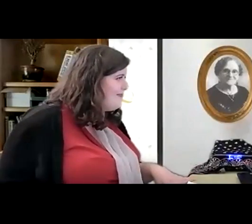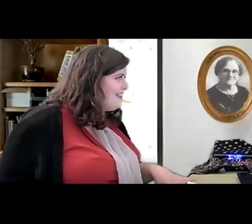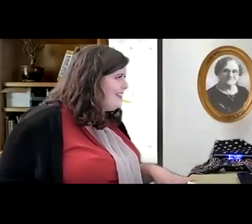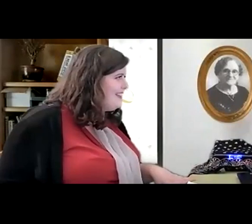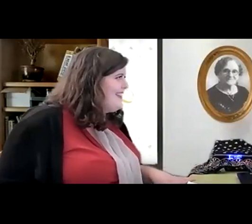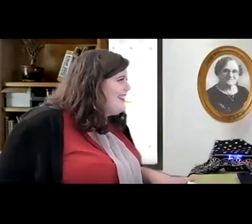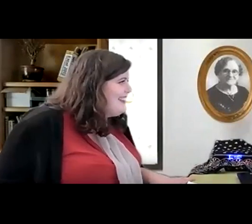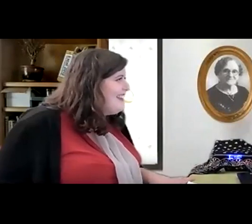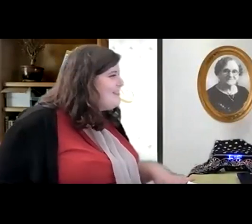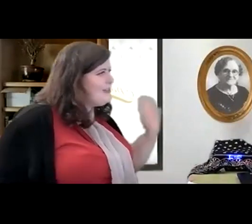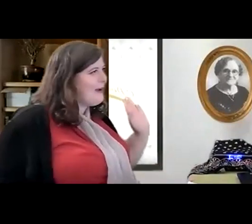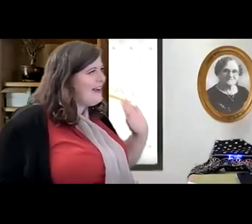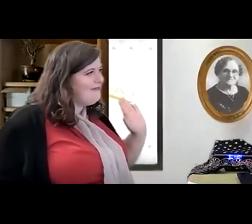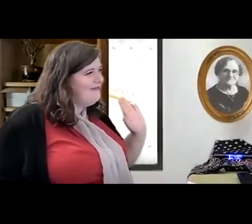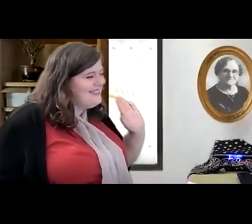same thing at the exact same time.